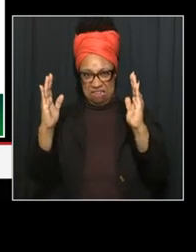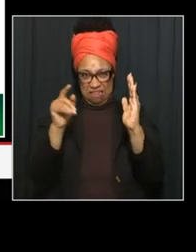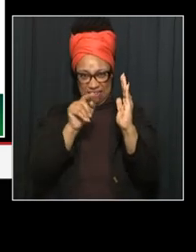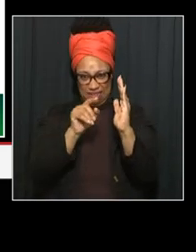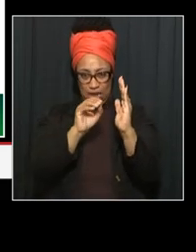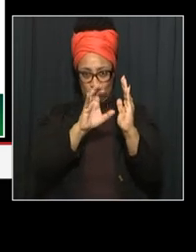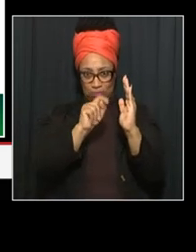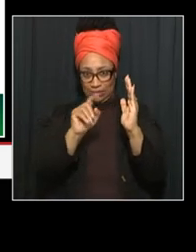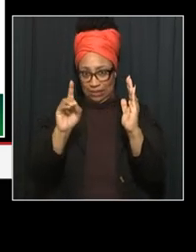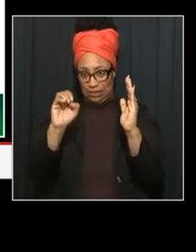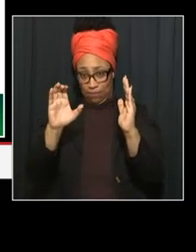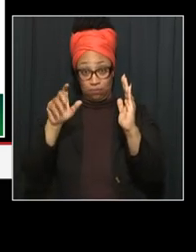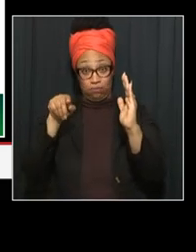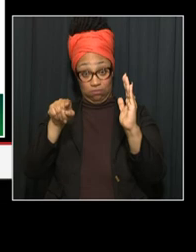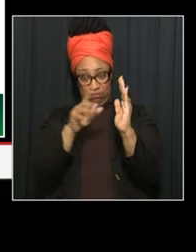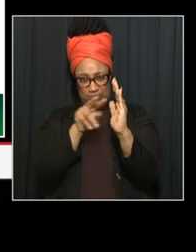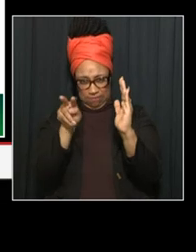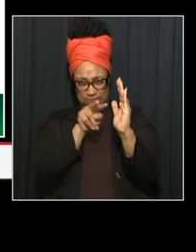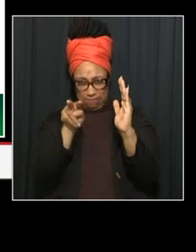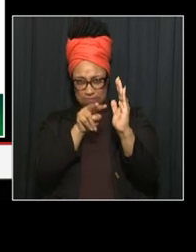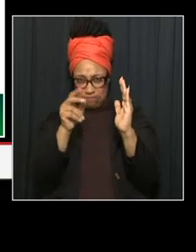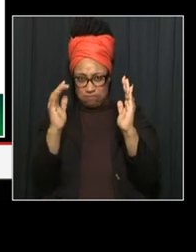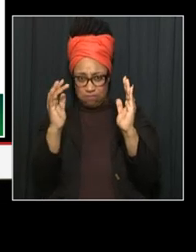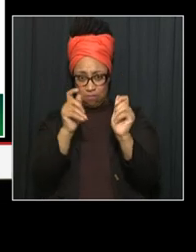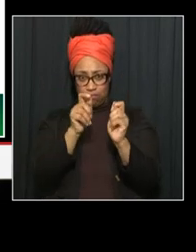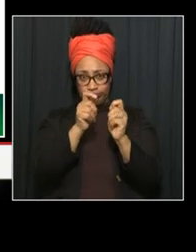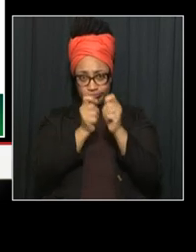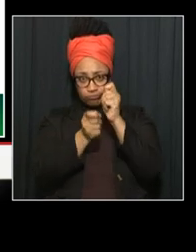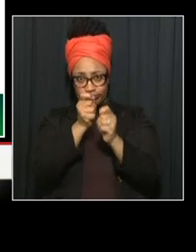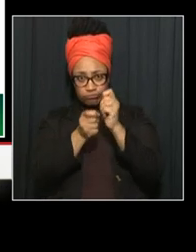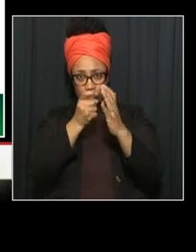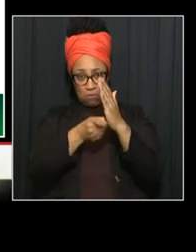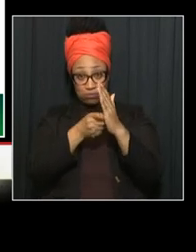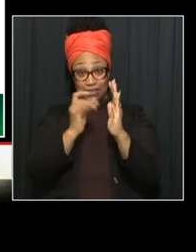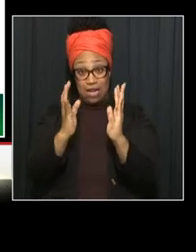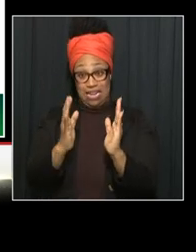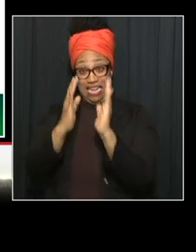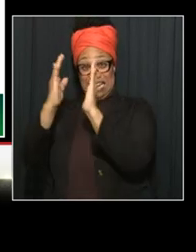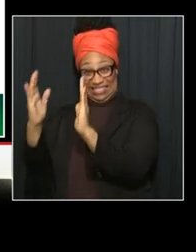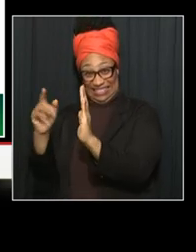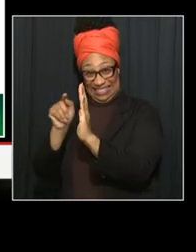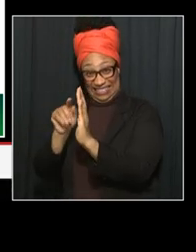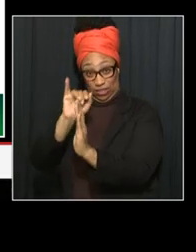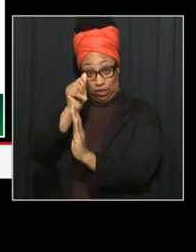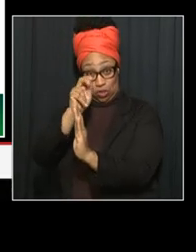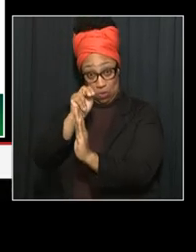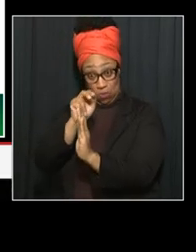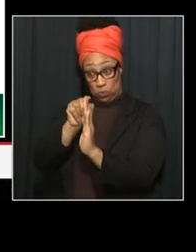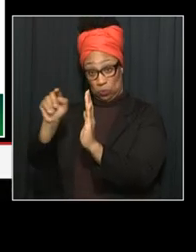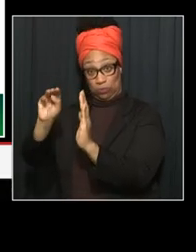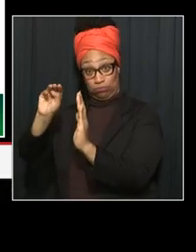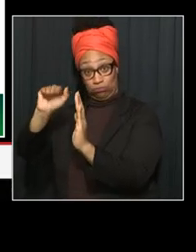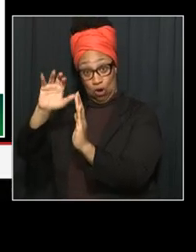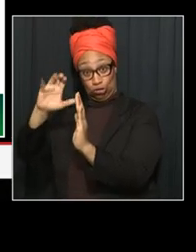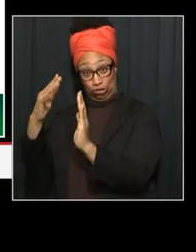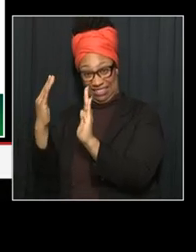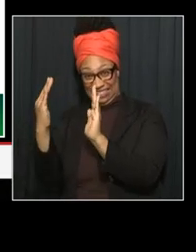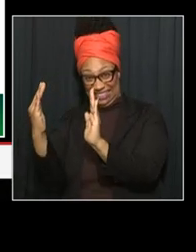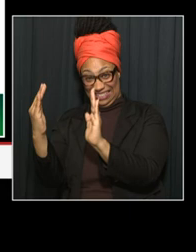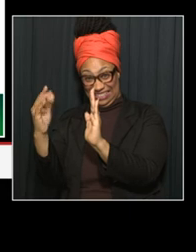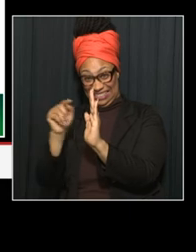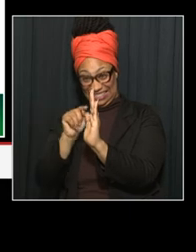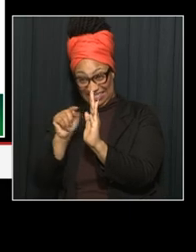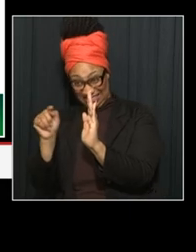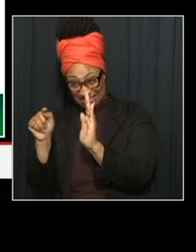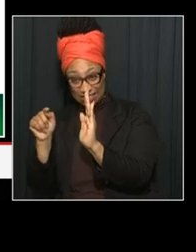from January through March, which is when Jenny and I used to get very involved in the budget, and then ultimately have recommendations to the mayor